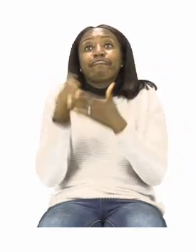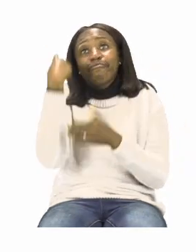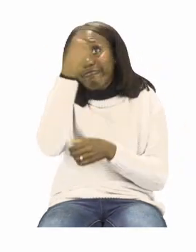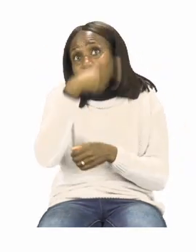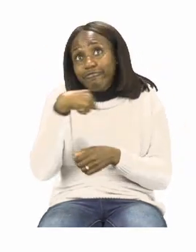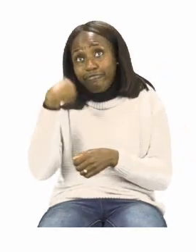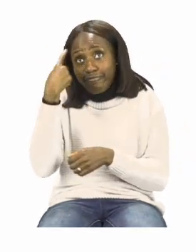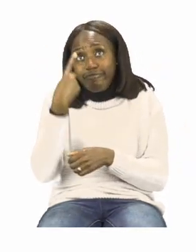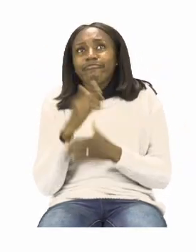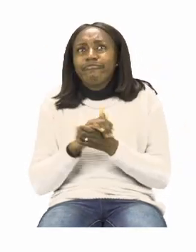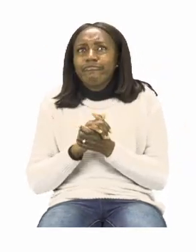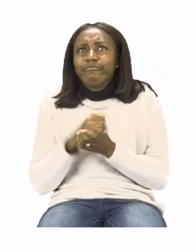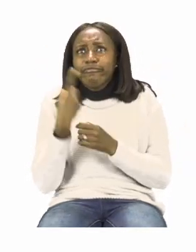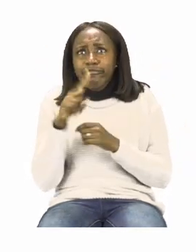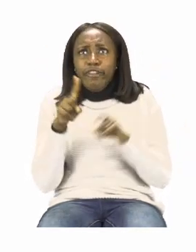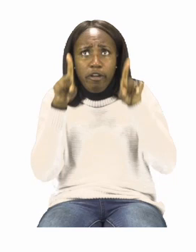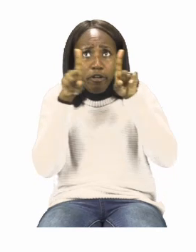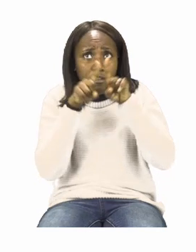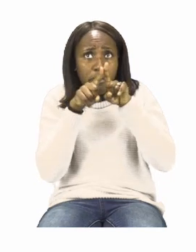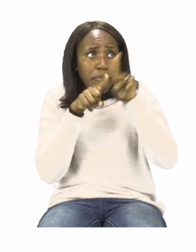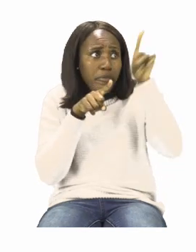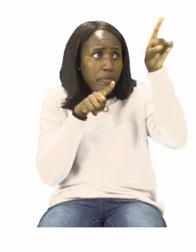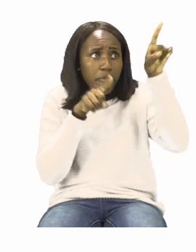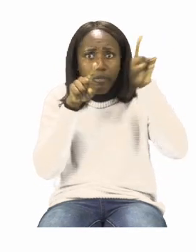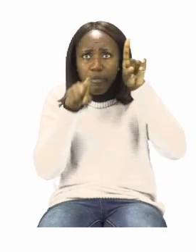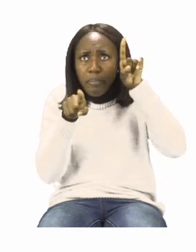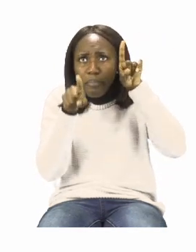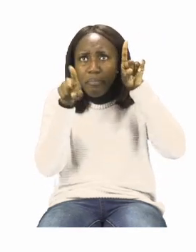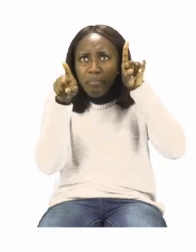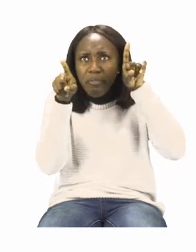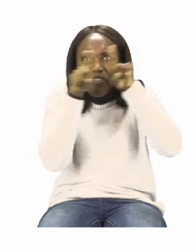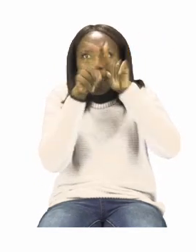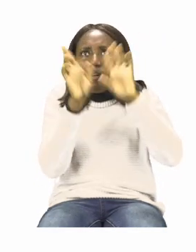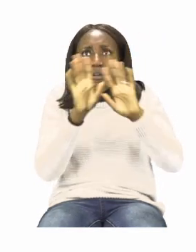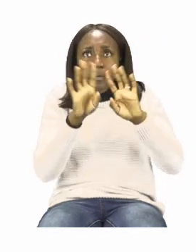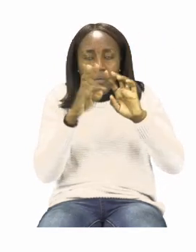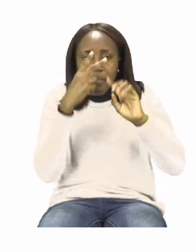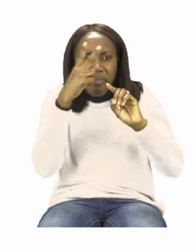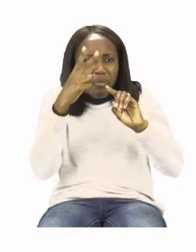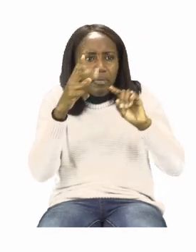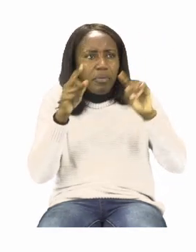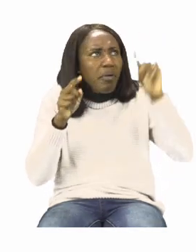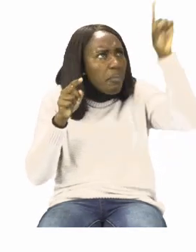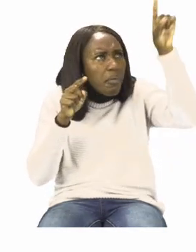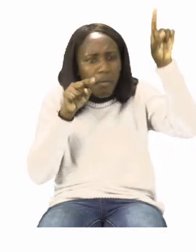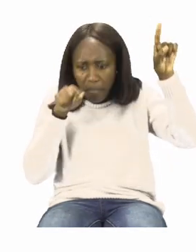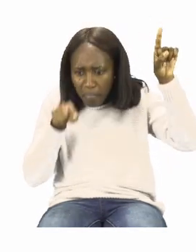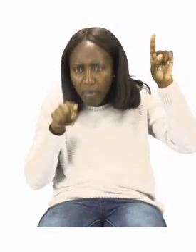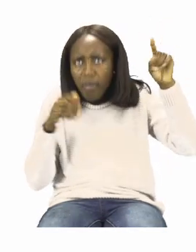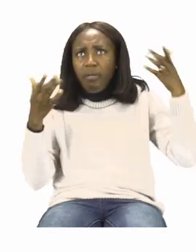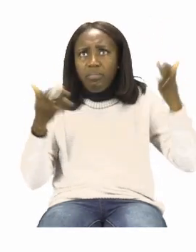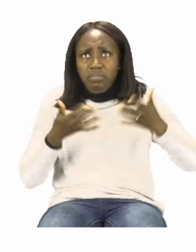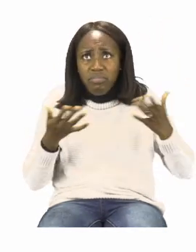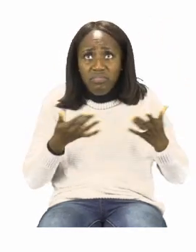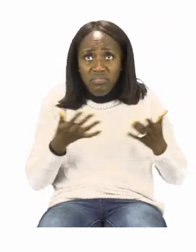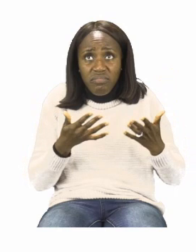is not the same as the amount of faces in that